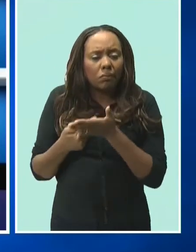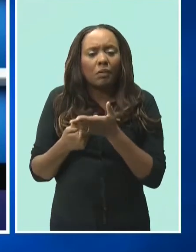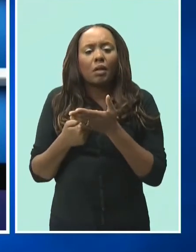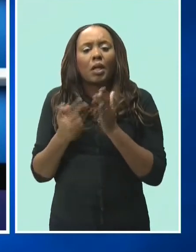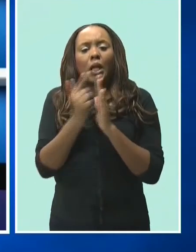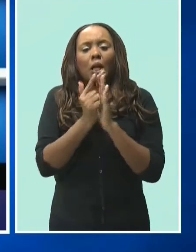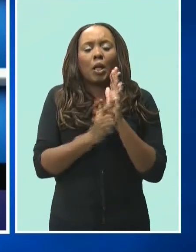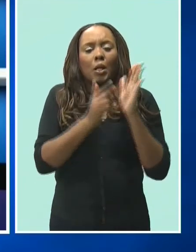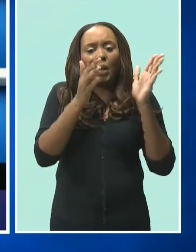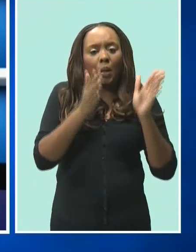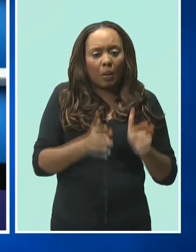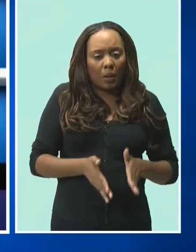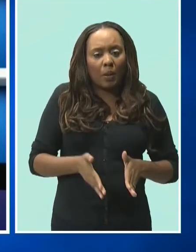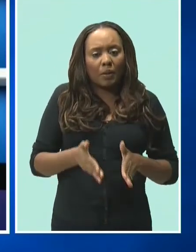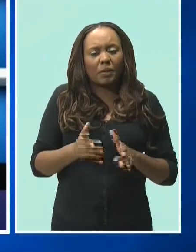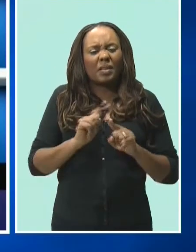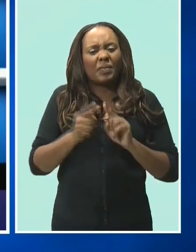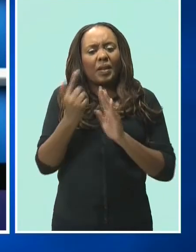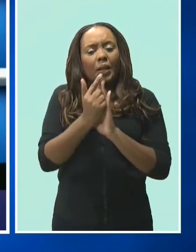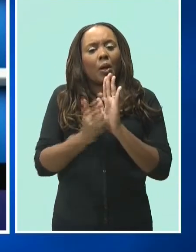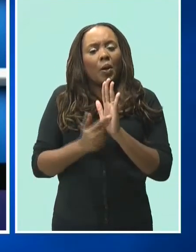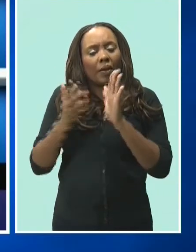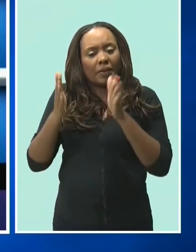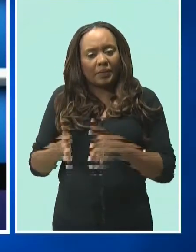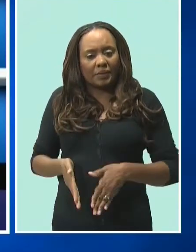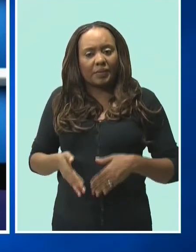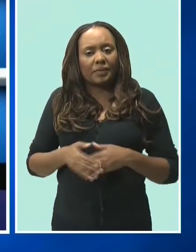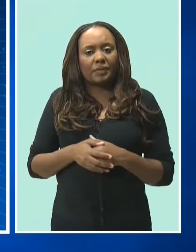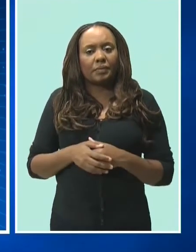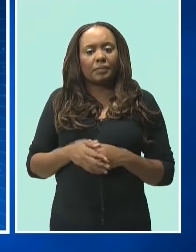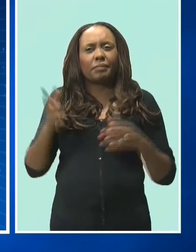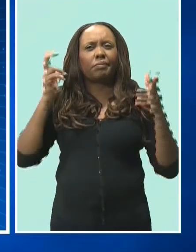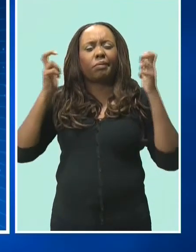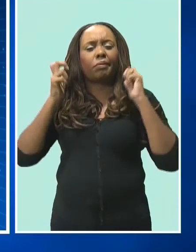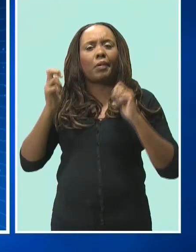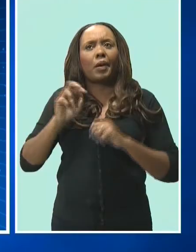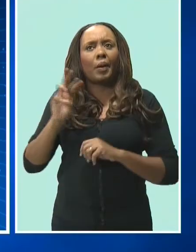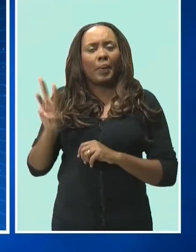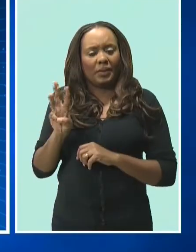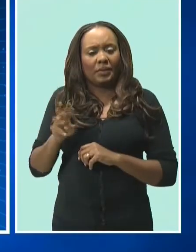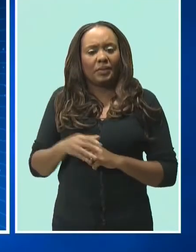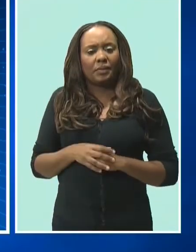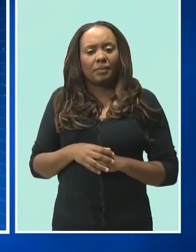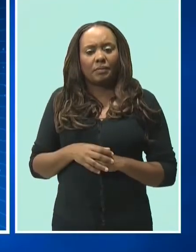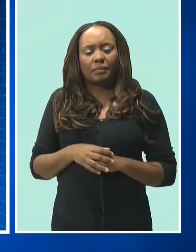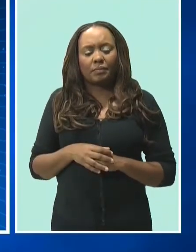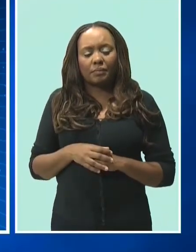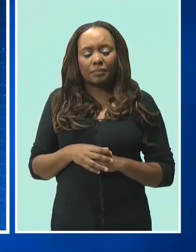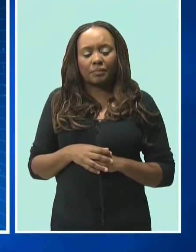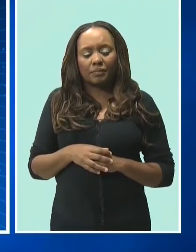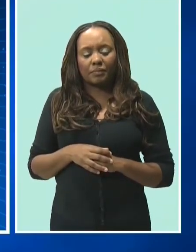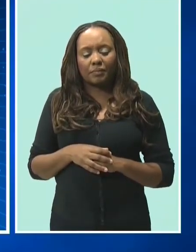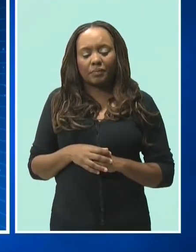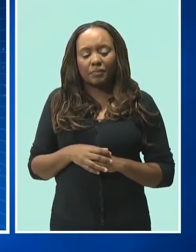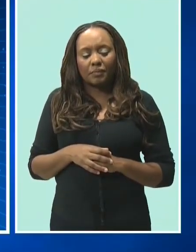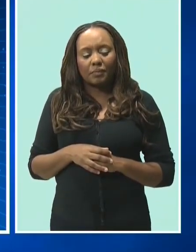representing Eslin David and APNU AFC on Wednesday. There's a lot that the court has to